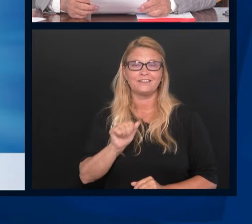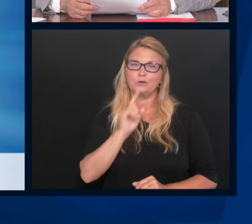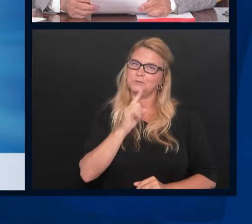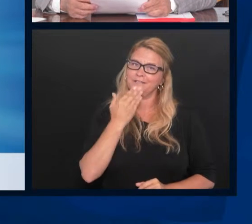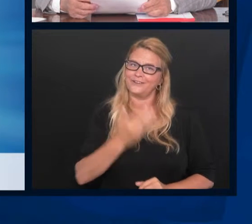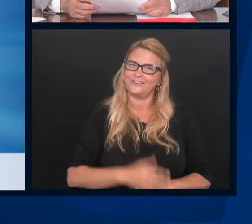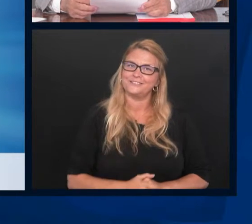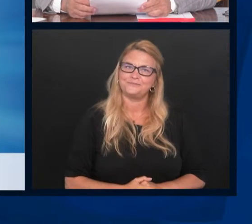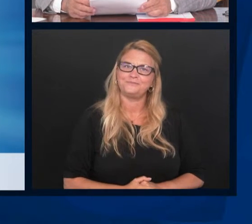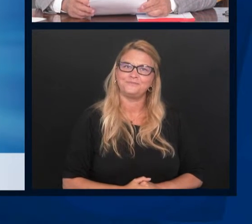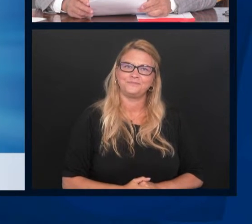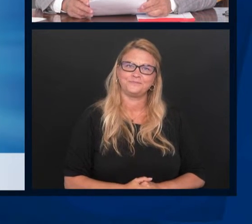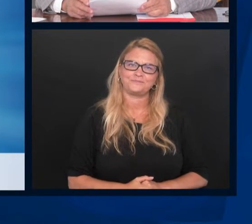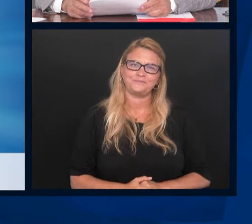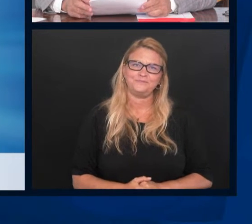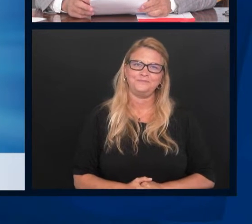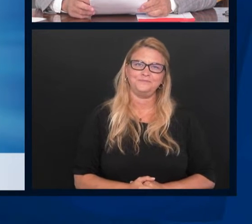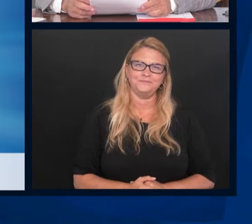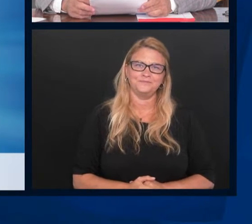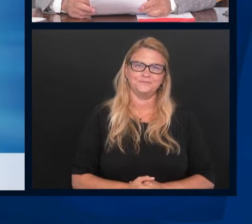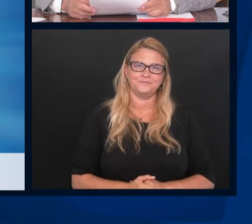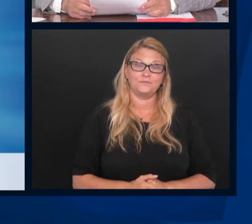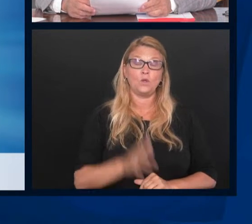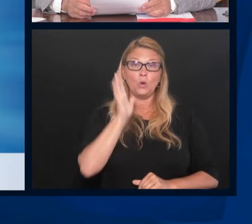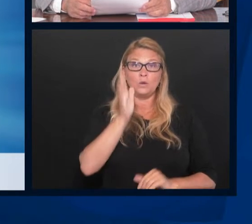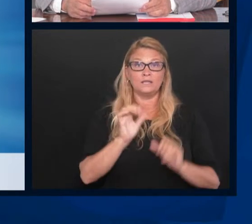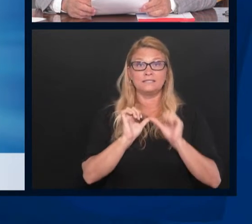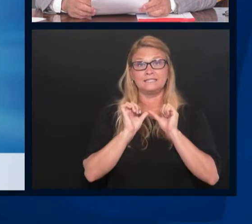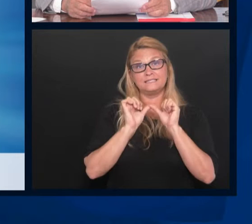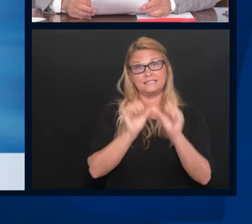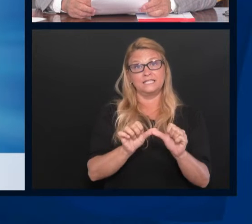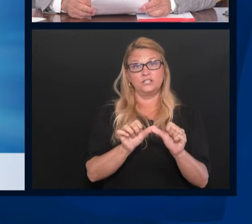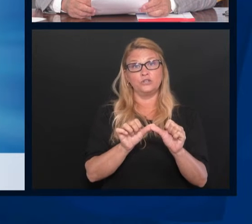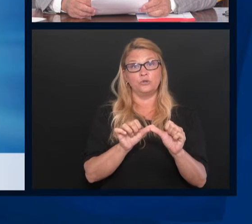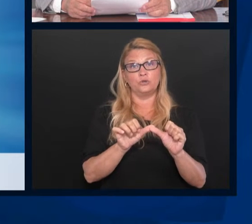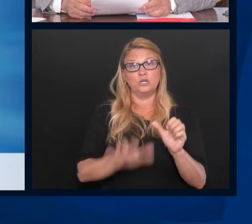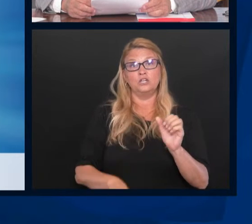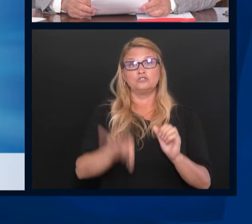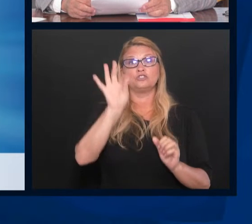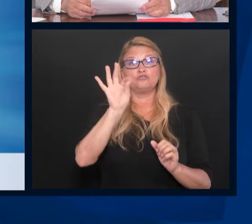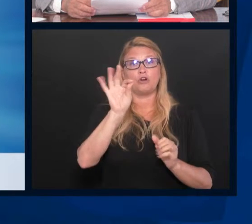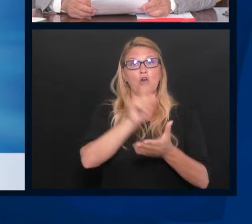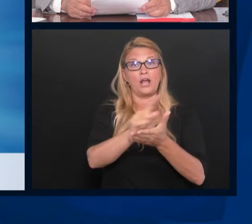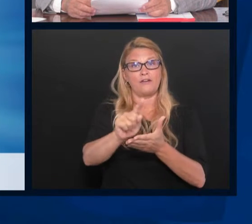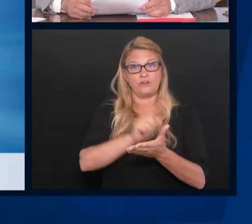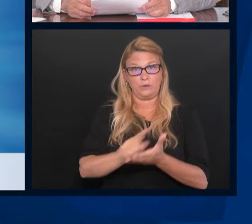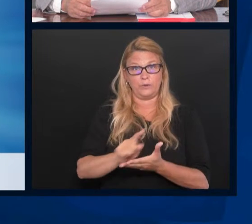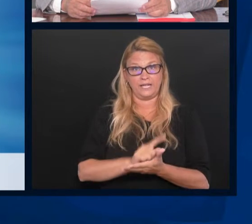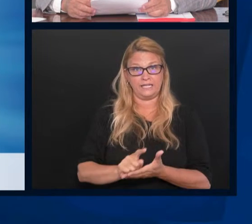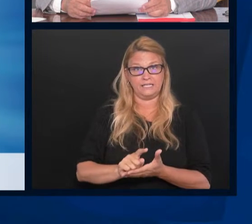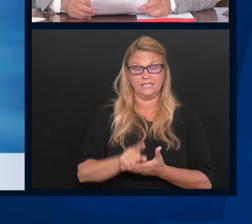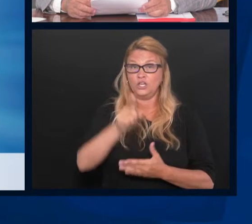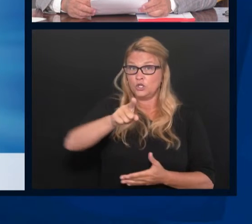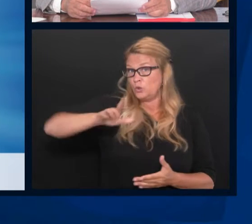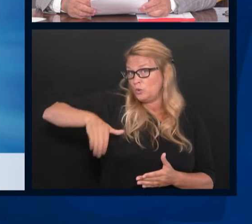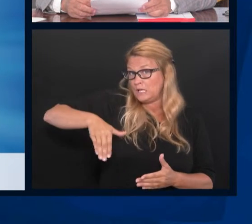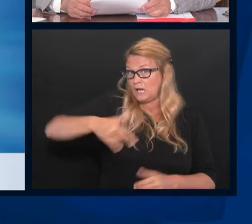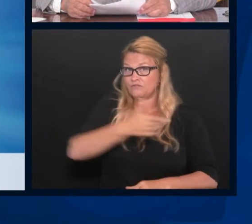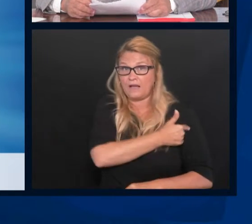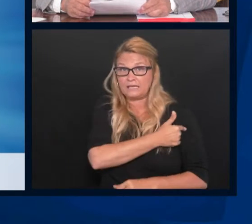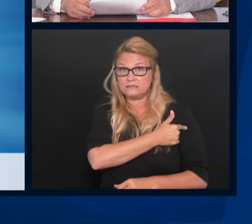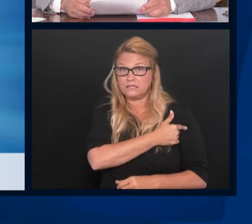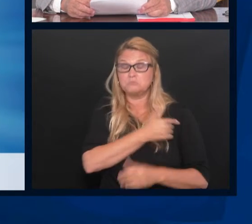good, really, really, really good. We're going to continue to draw every week, and if you haven't been vaccinated yet, go